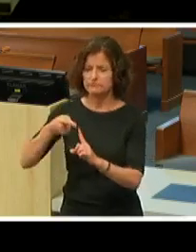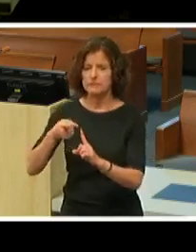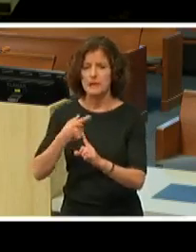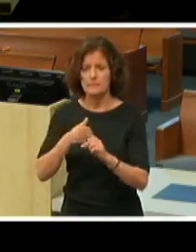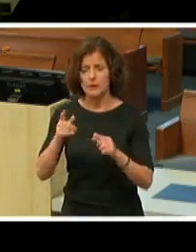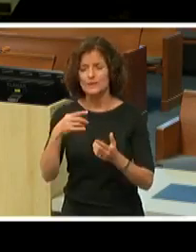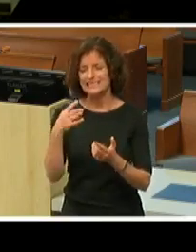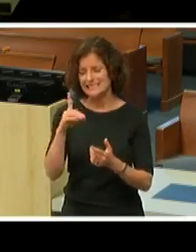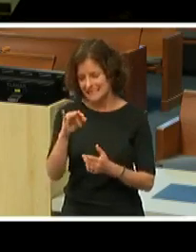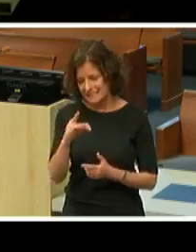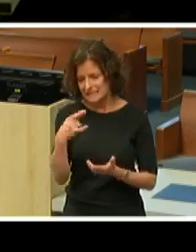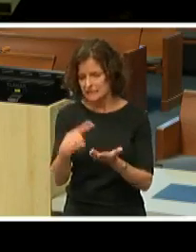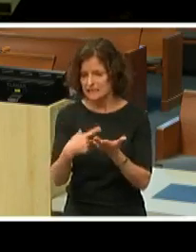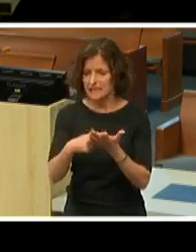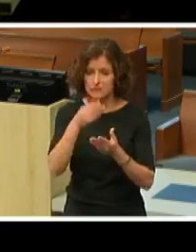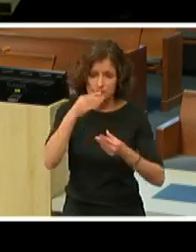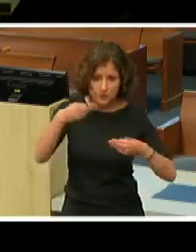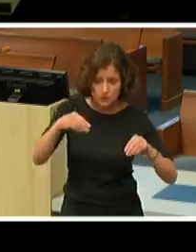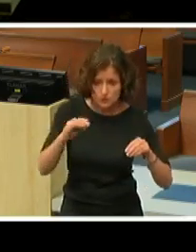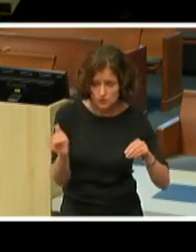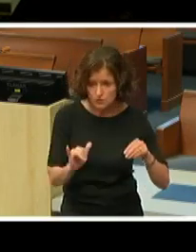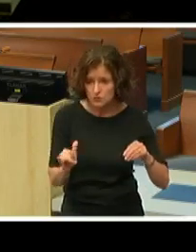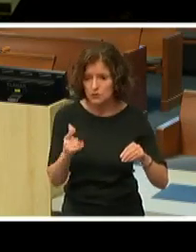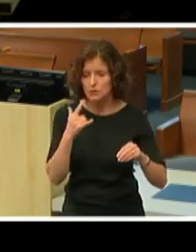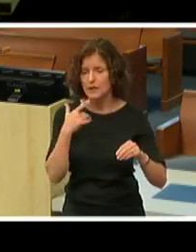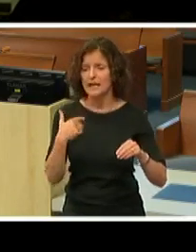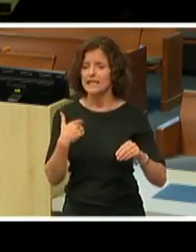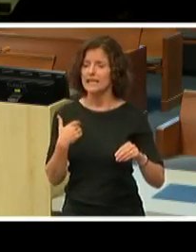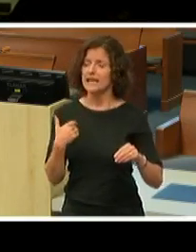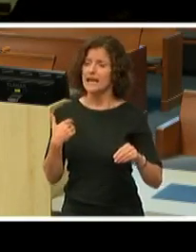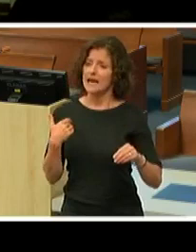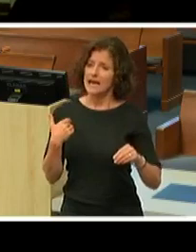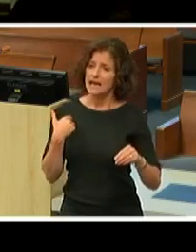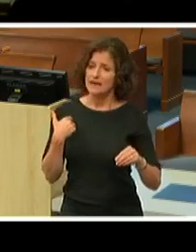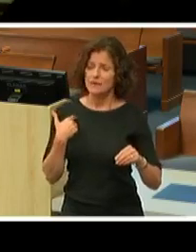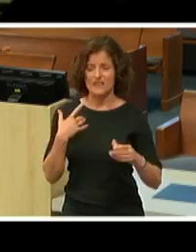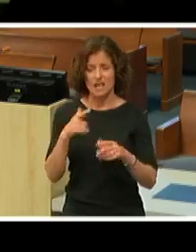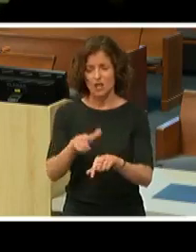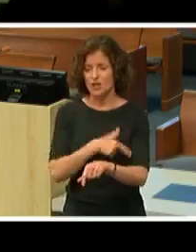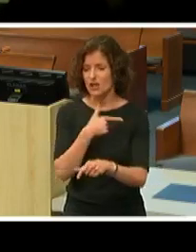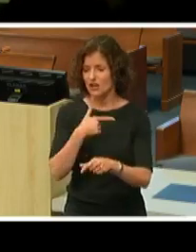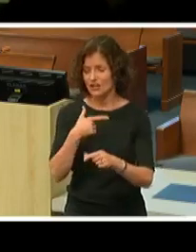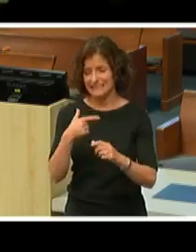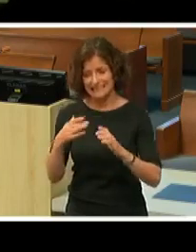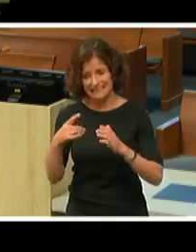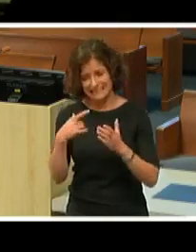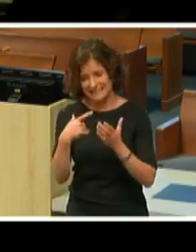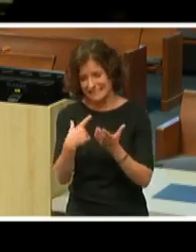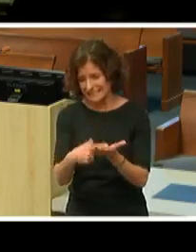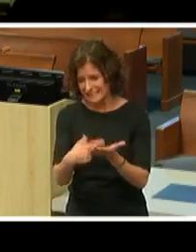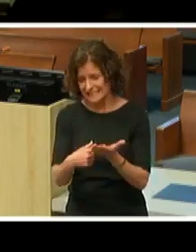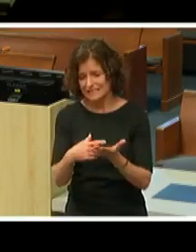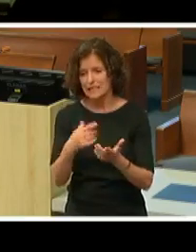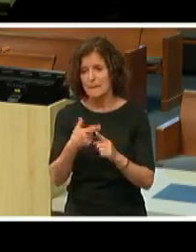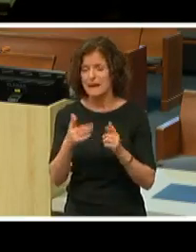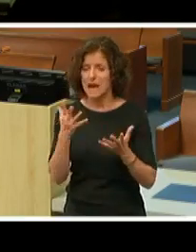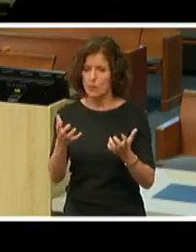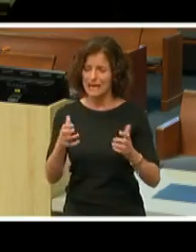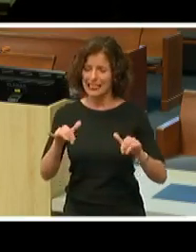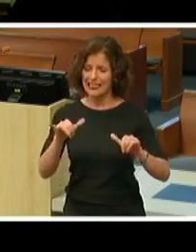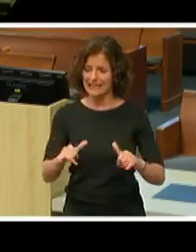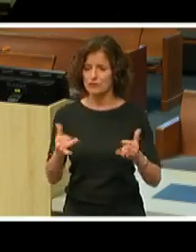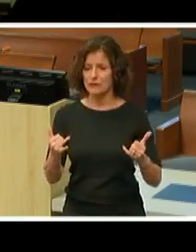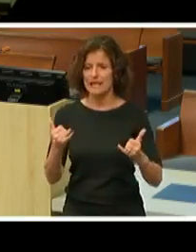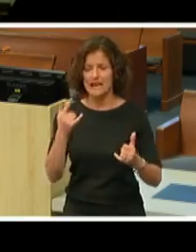about grocery stores, and I'm inclined, and we had a long conversation about that. I'm inclined to leave it the way it is for right now for the